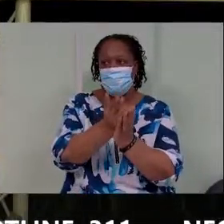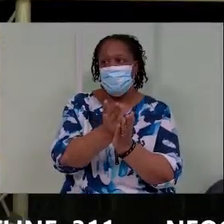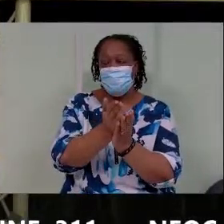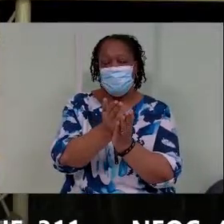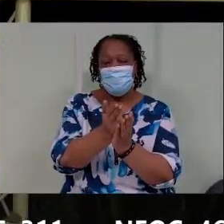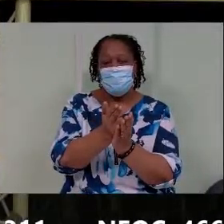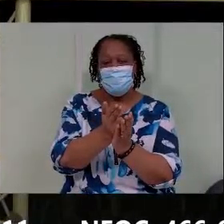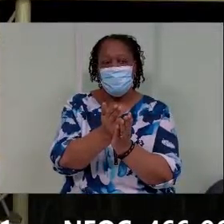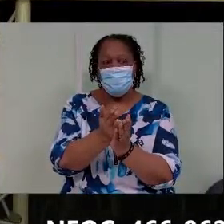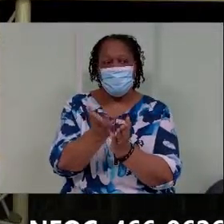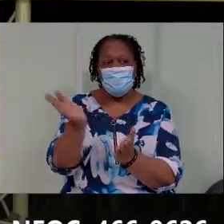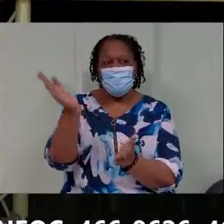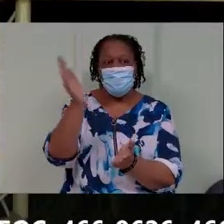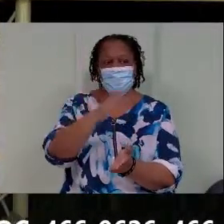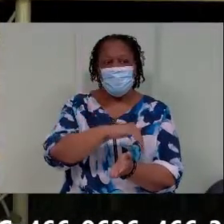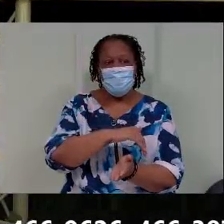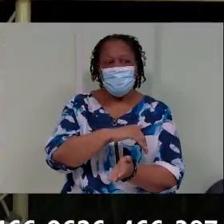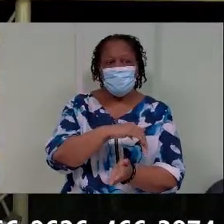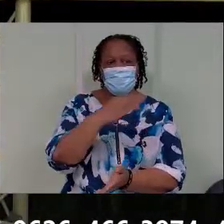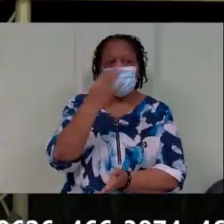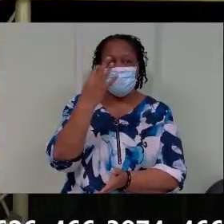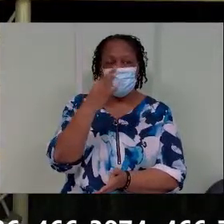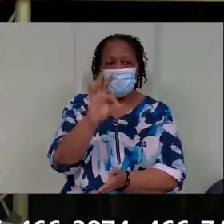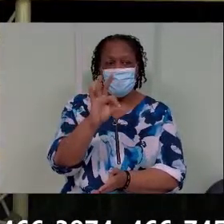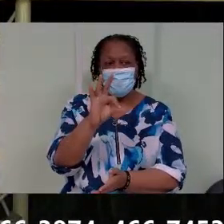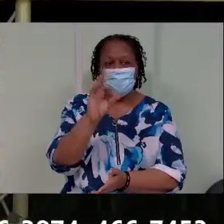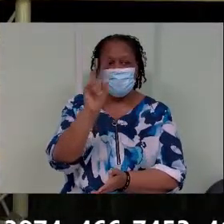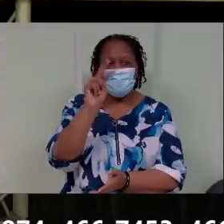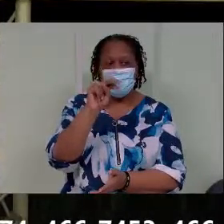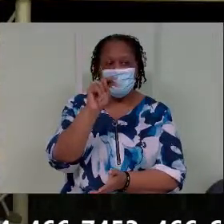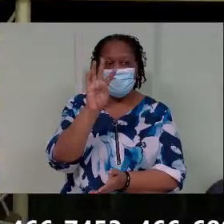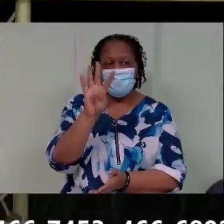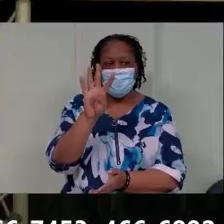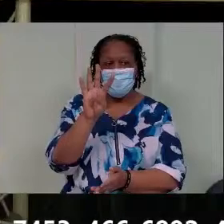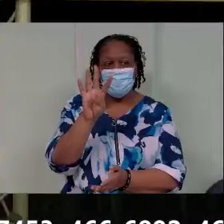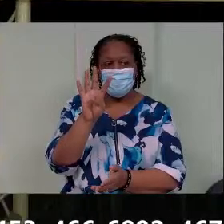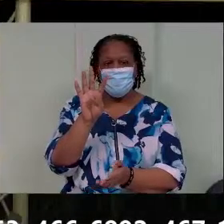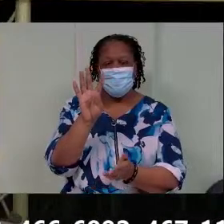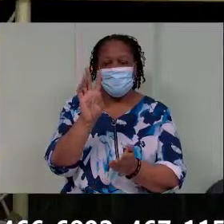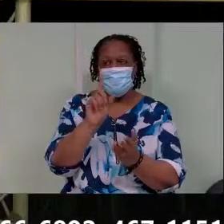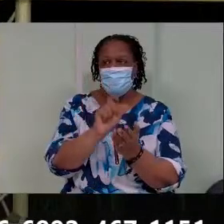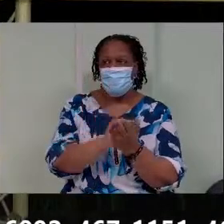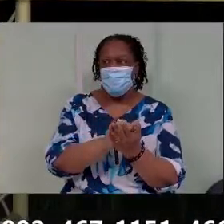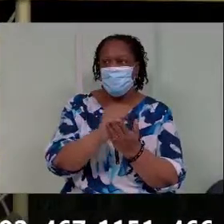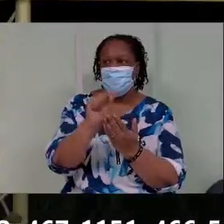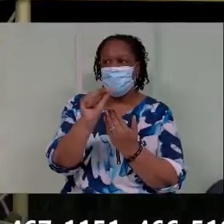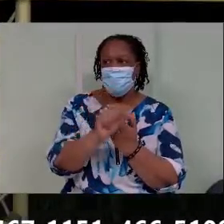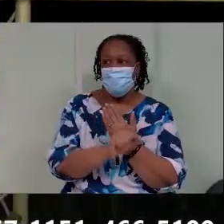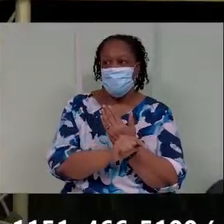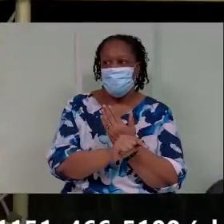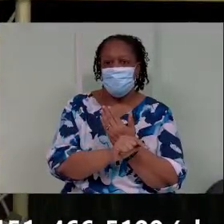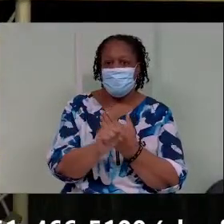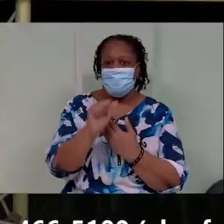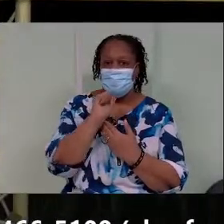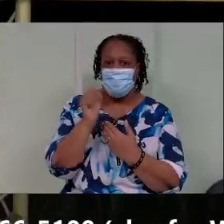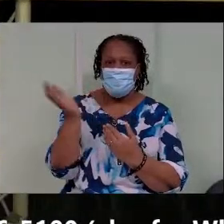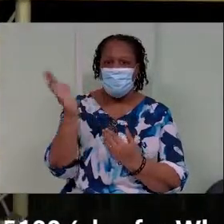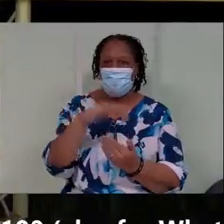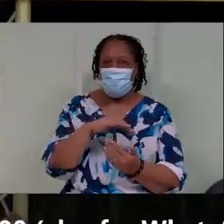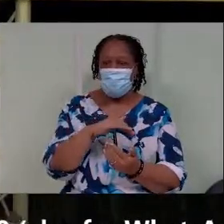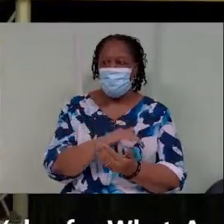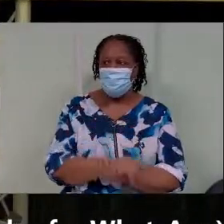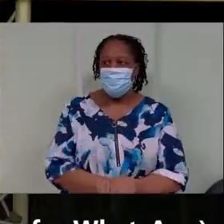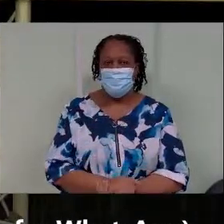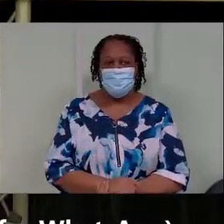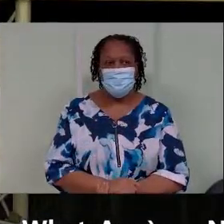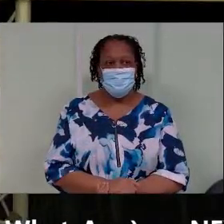to be here on the 19th and 24th of August not here? I heard Dr. Wilkinson say in a